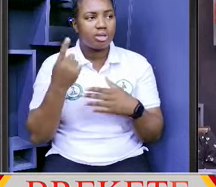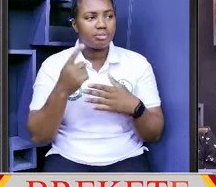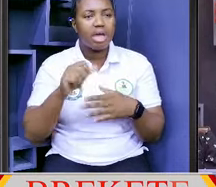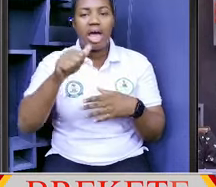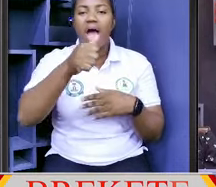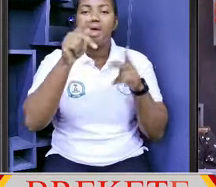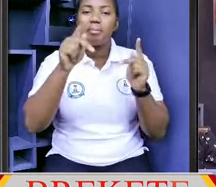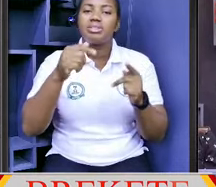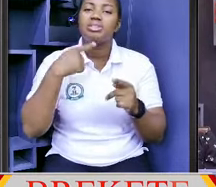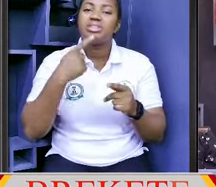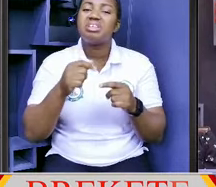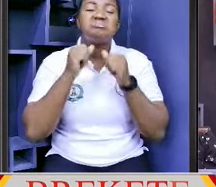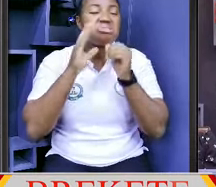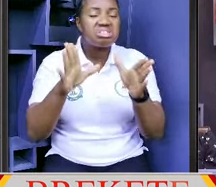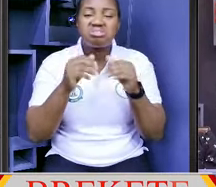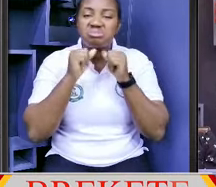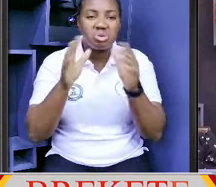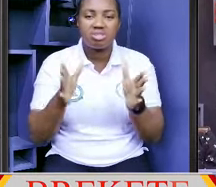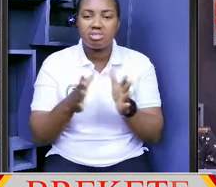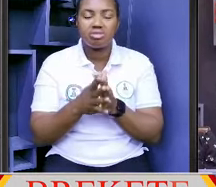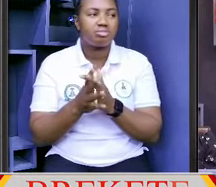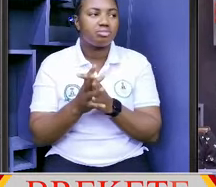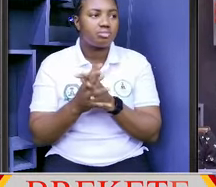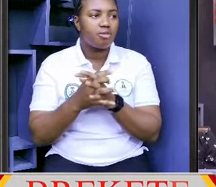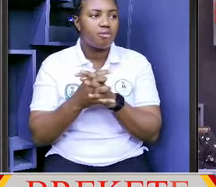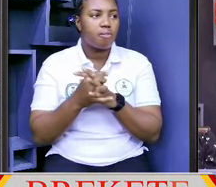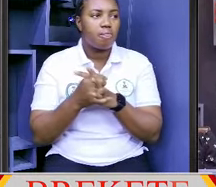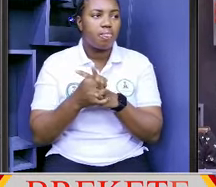Fatima Musa, he said, nothing at all. Samsung.